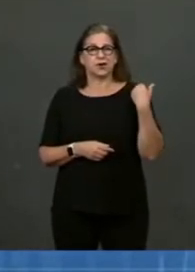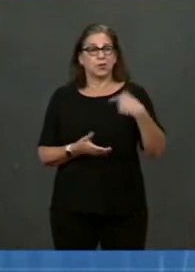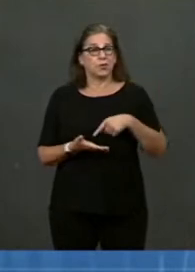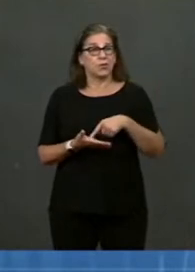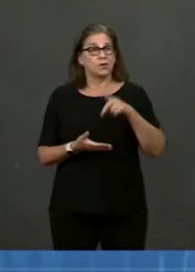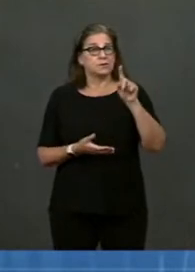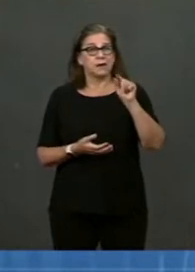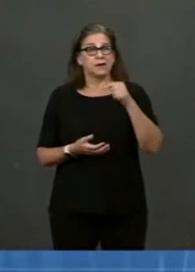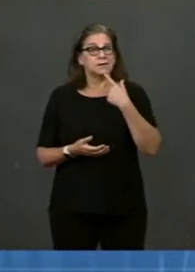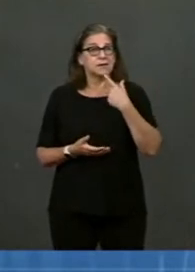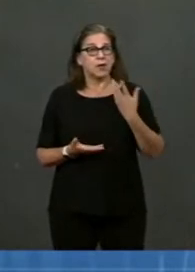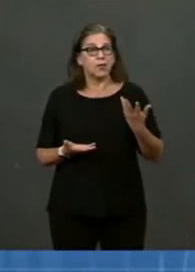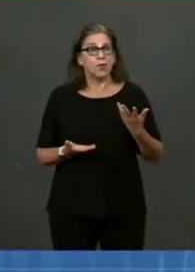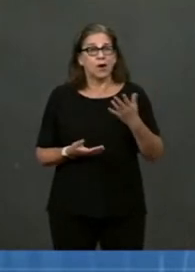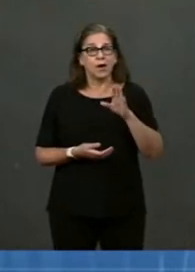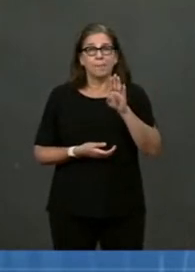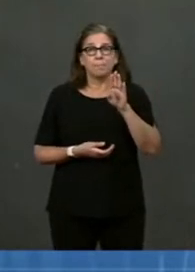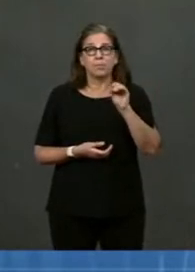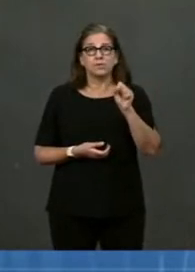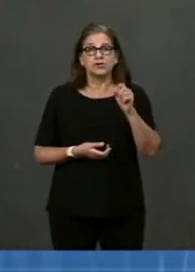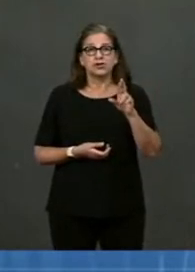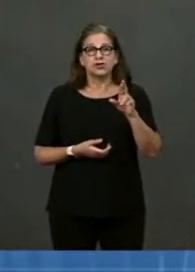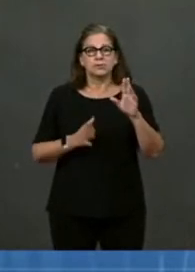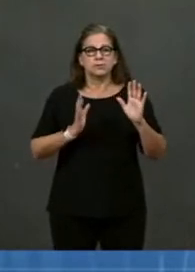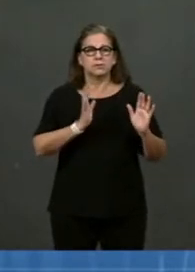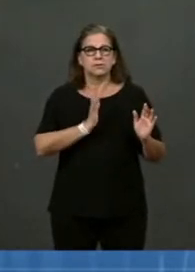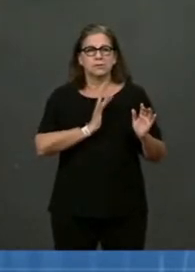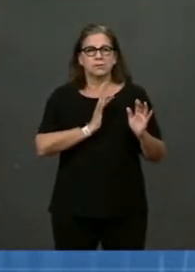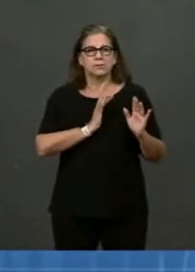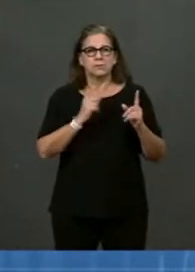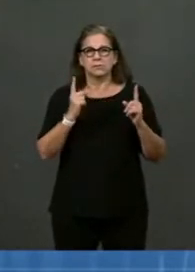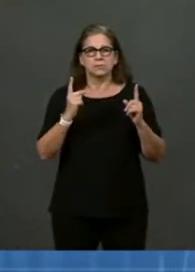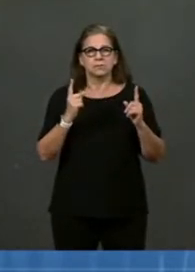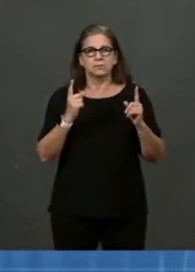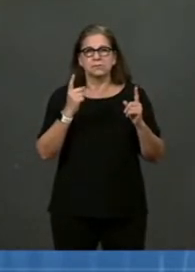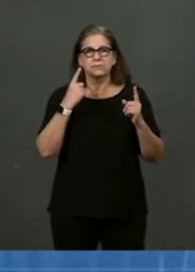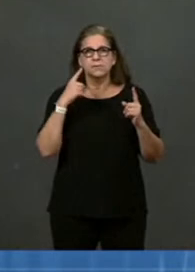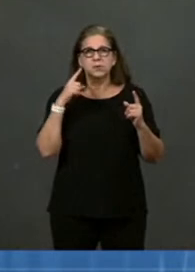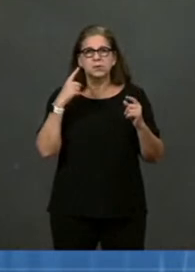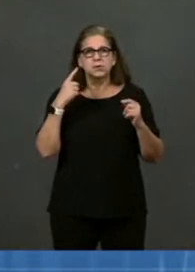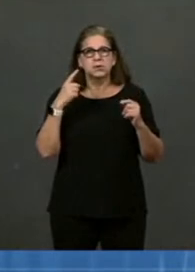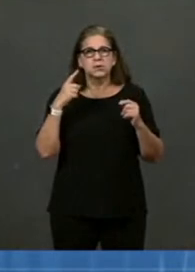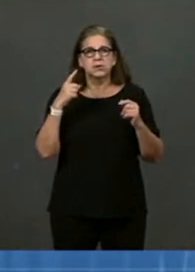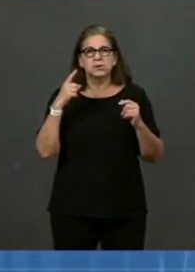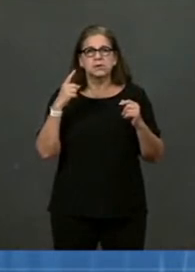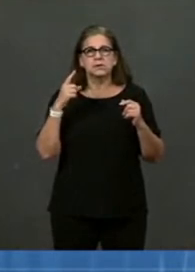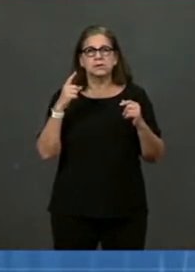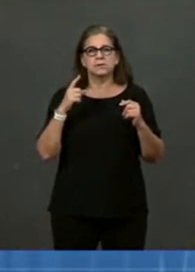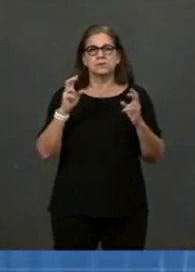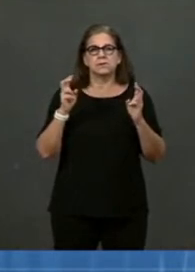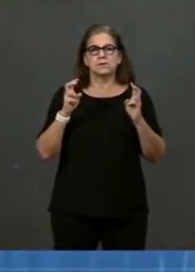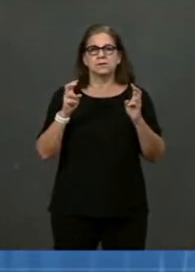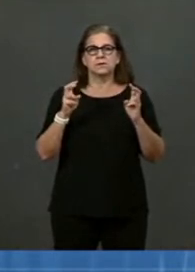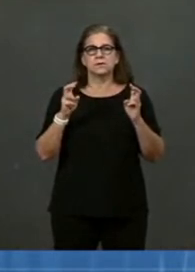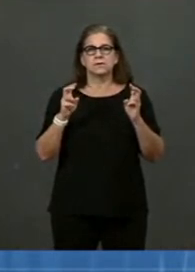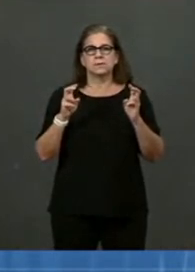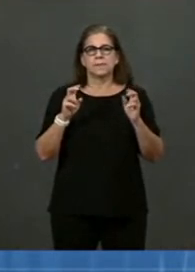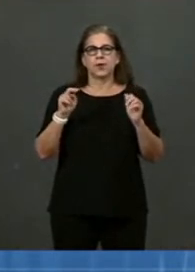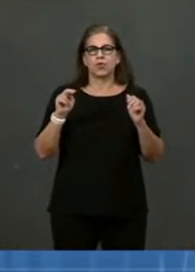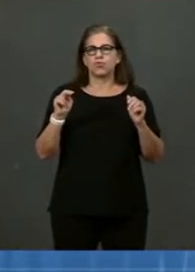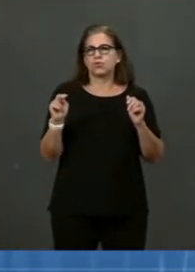work very well for increasing the titer of neutralizing antibodies. In this study, which was a